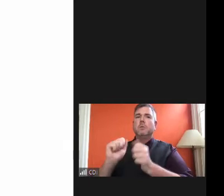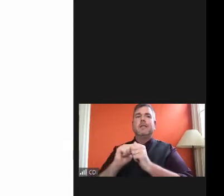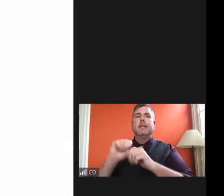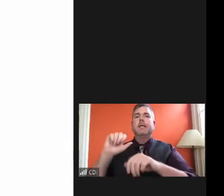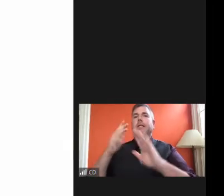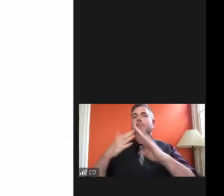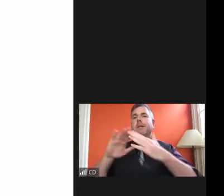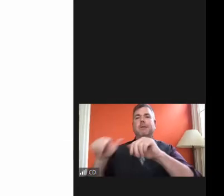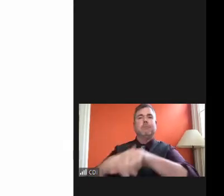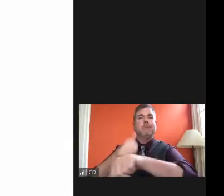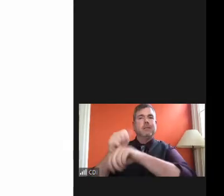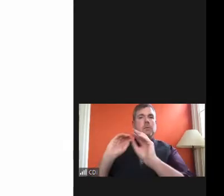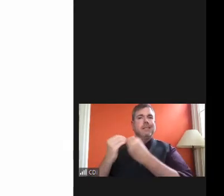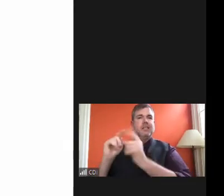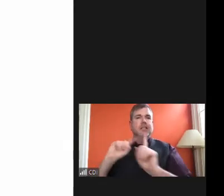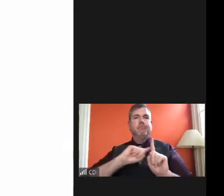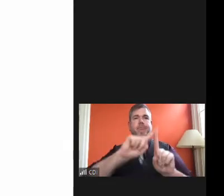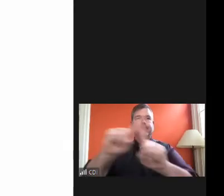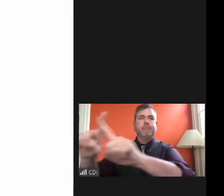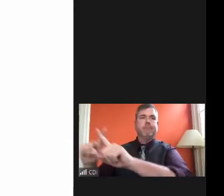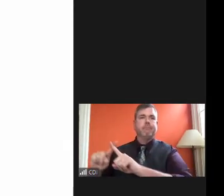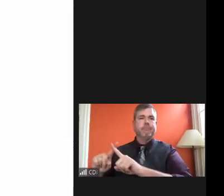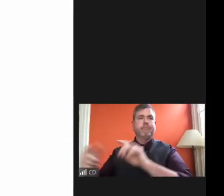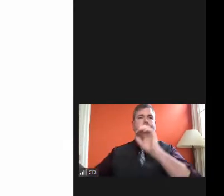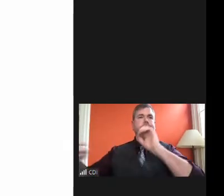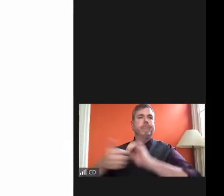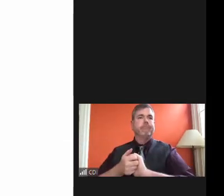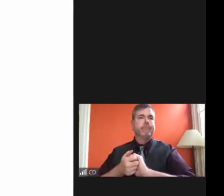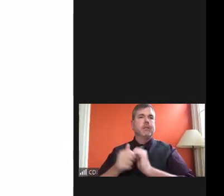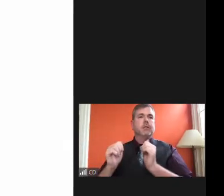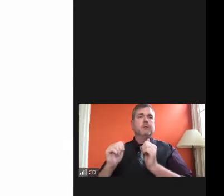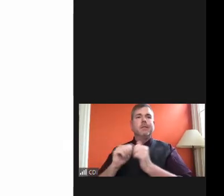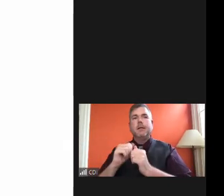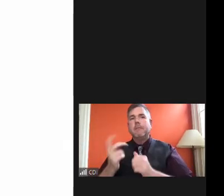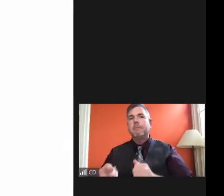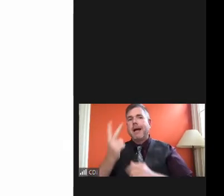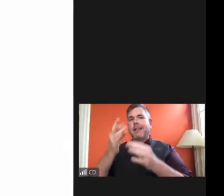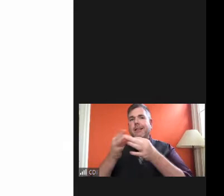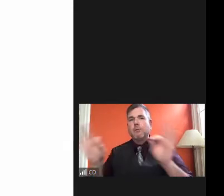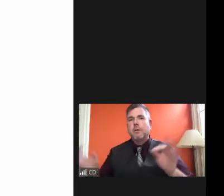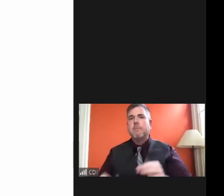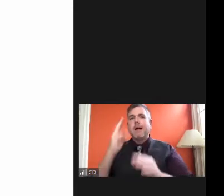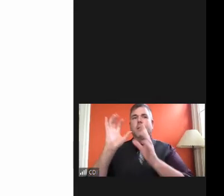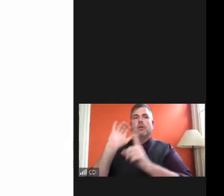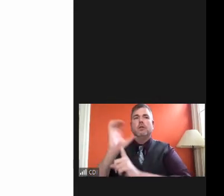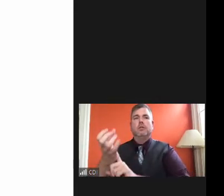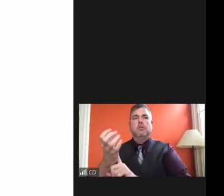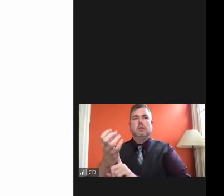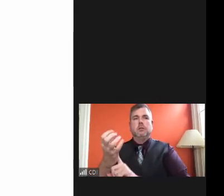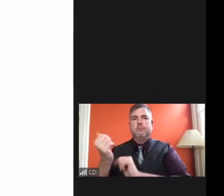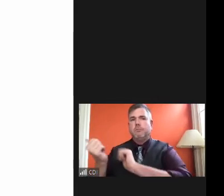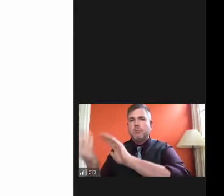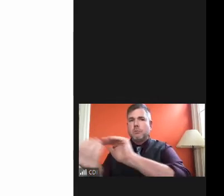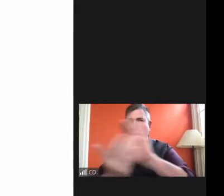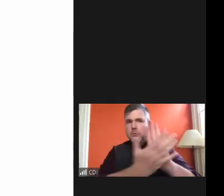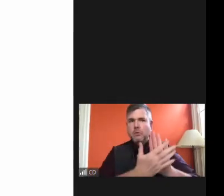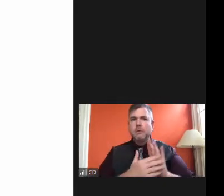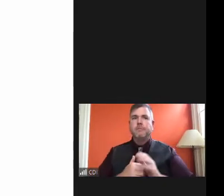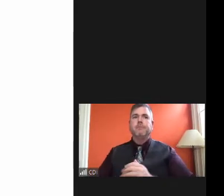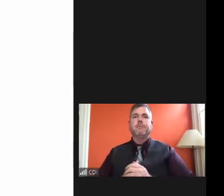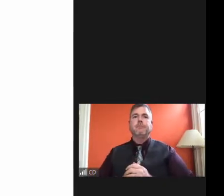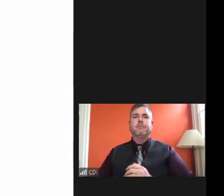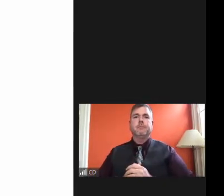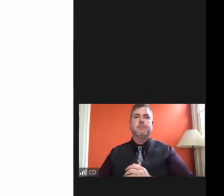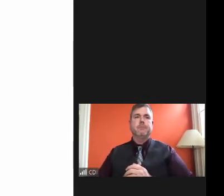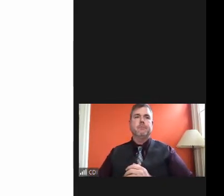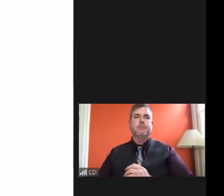With bilingual, bicultural capacity, we're reaching out to employers and the community and doing a lot of testing in that community, really, to make sure